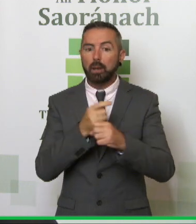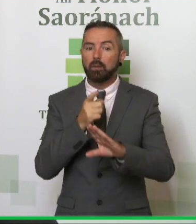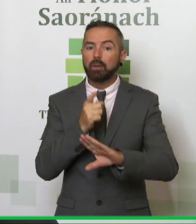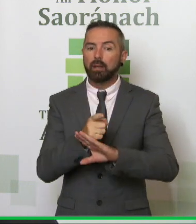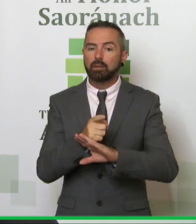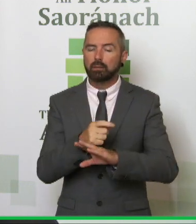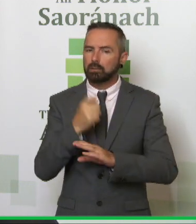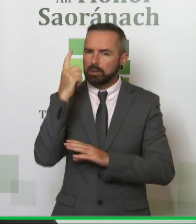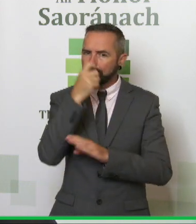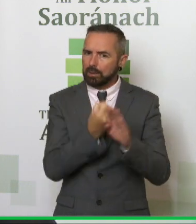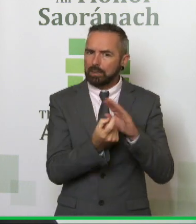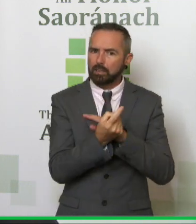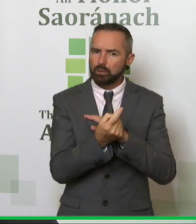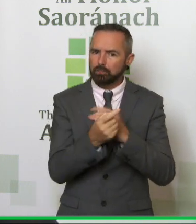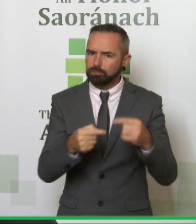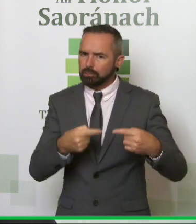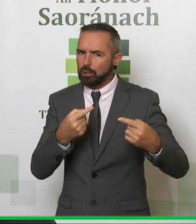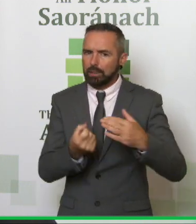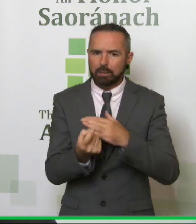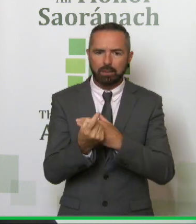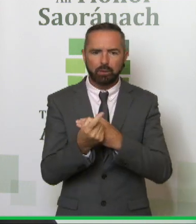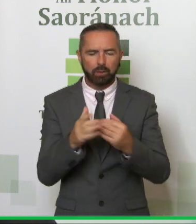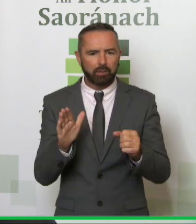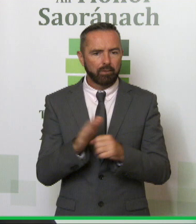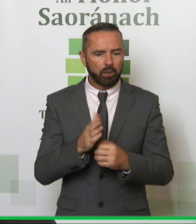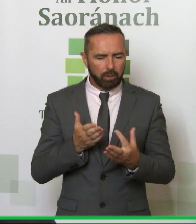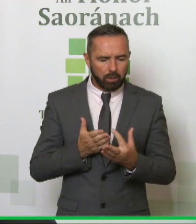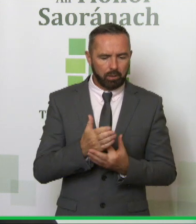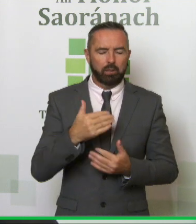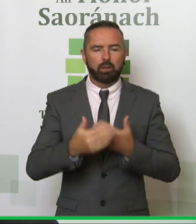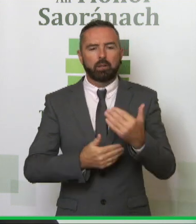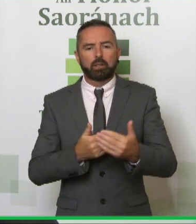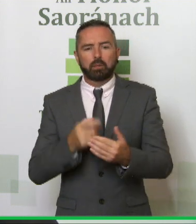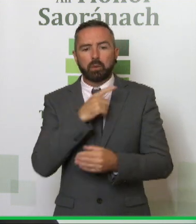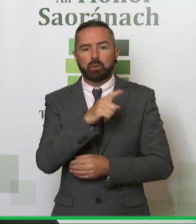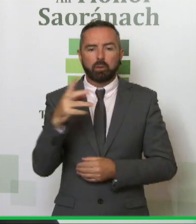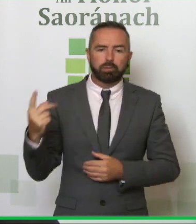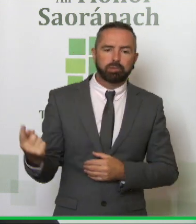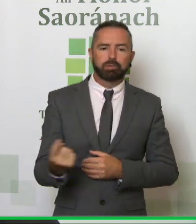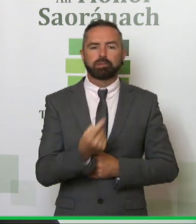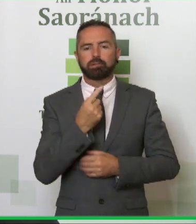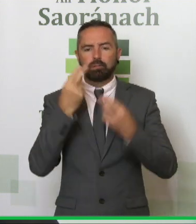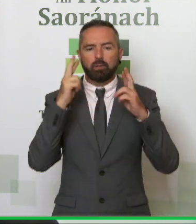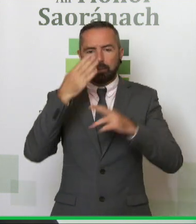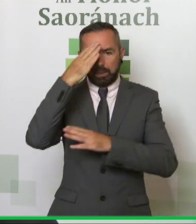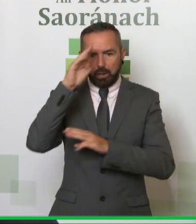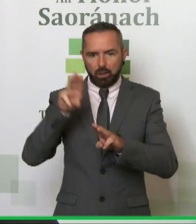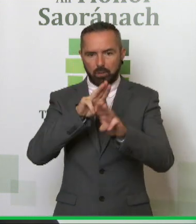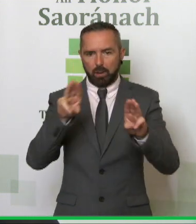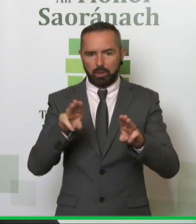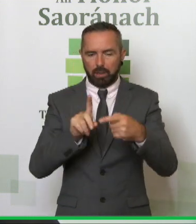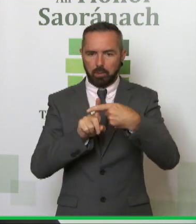really difficult issue, really challenging issue throughout the whole process. And that's what you've come forward and done, represented the Irish population in a very good